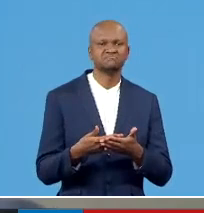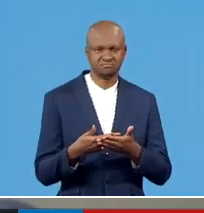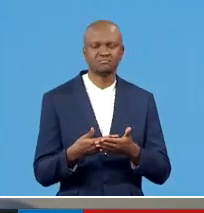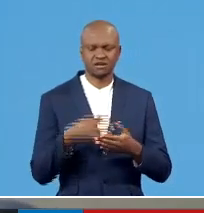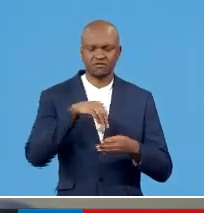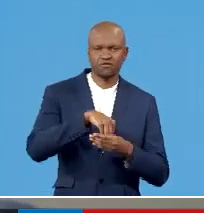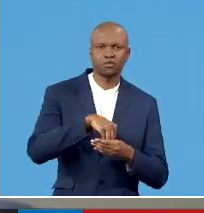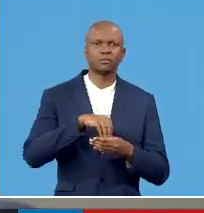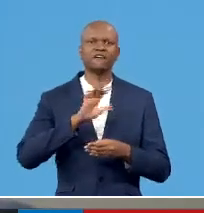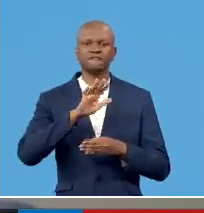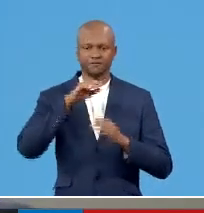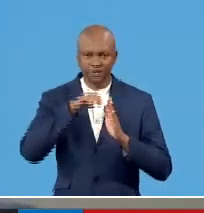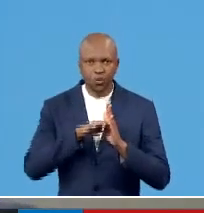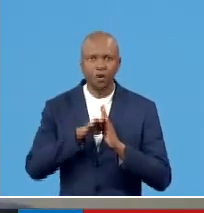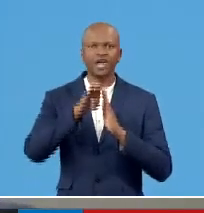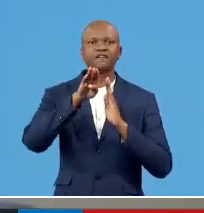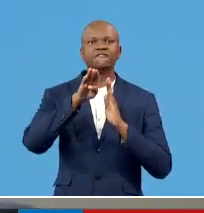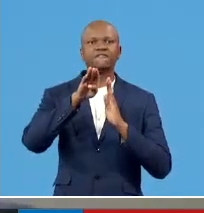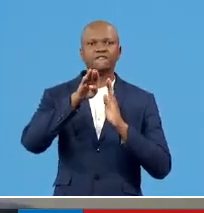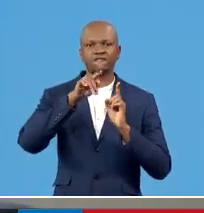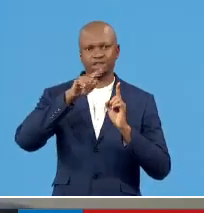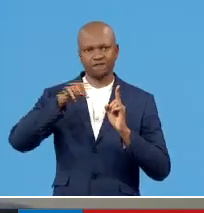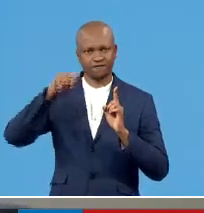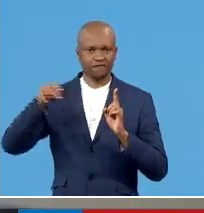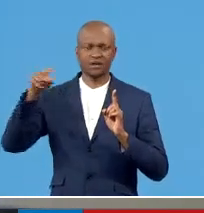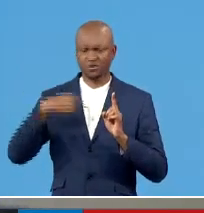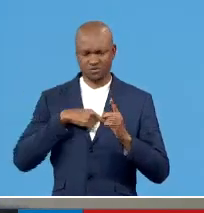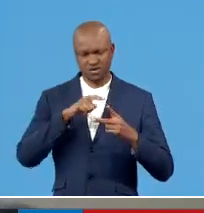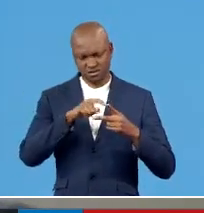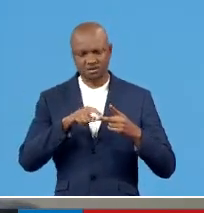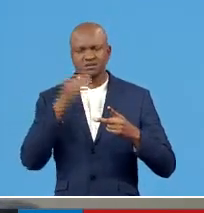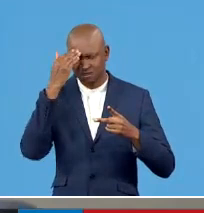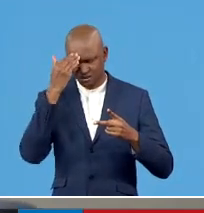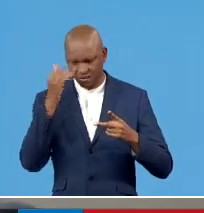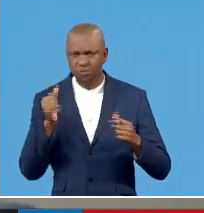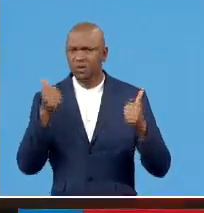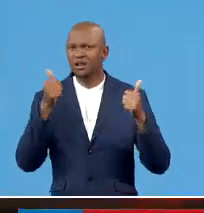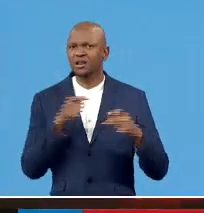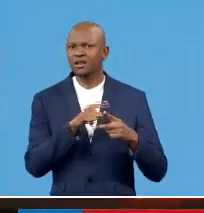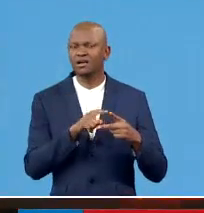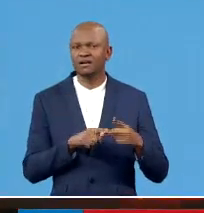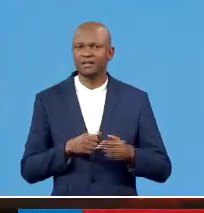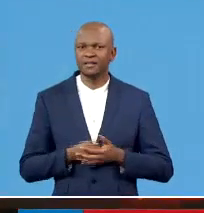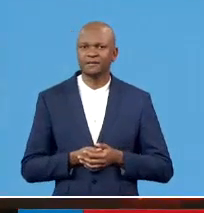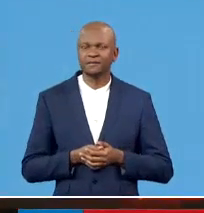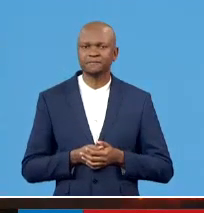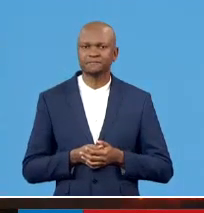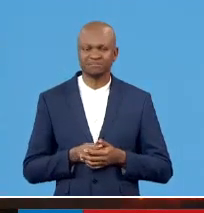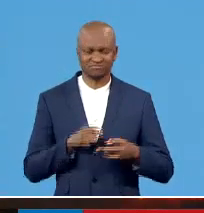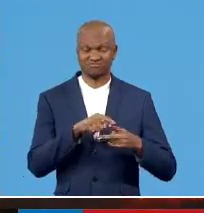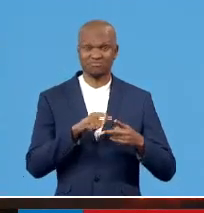wave. So we are very familiar with BA4 and BA5. So seeing that it wasn't a